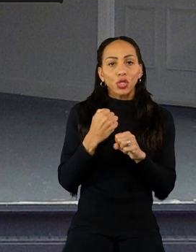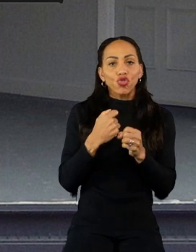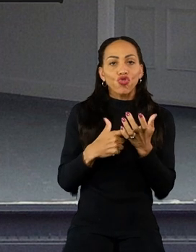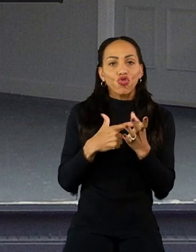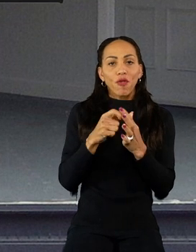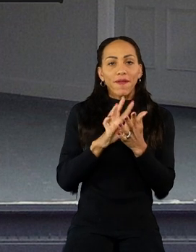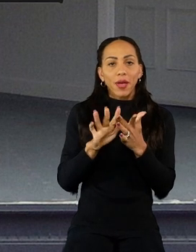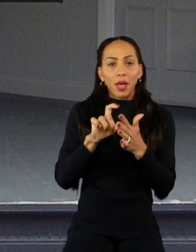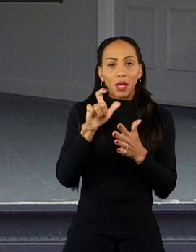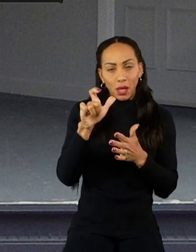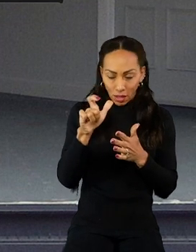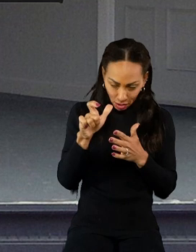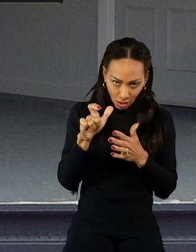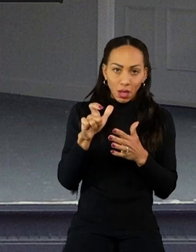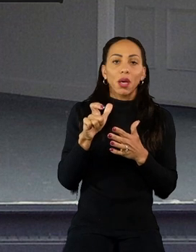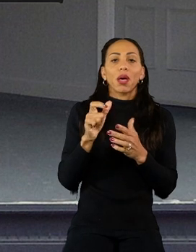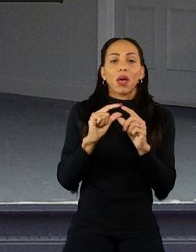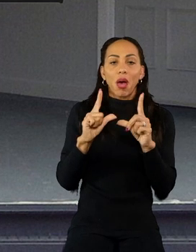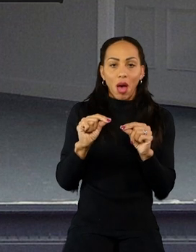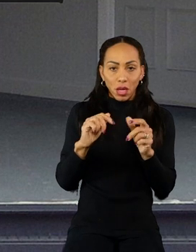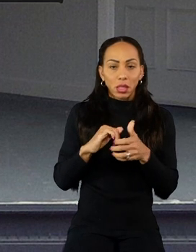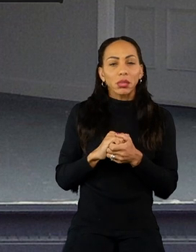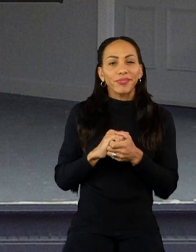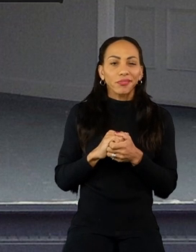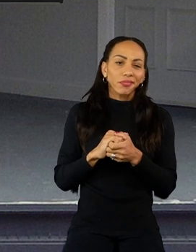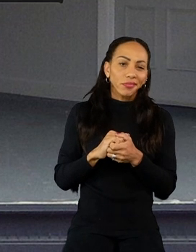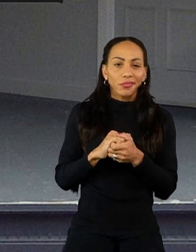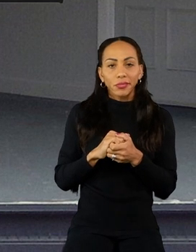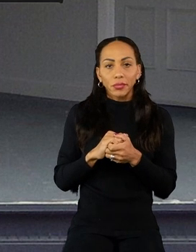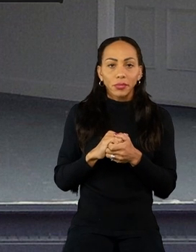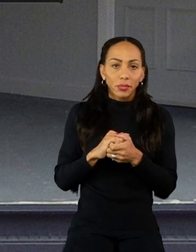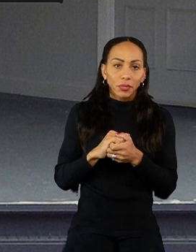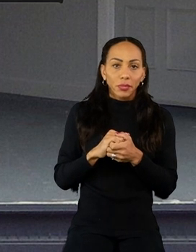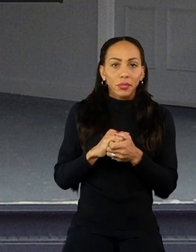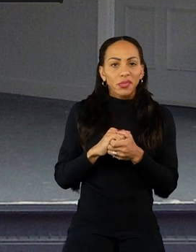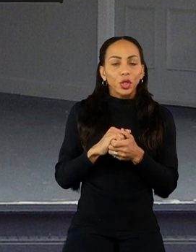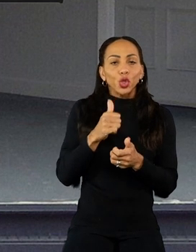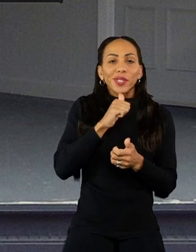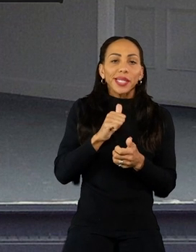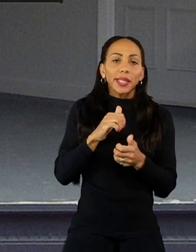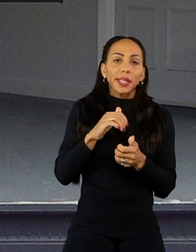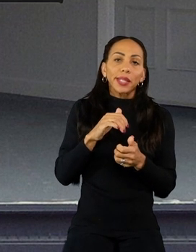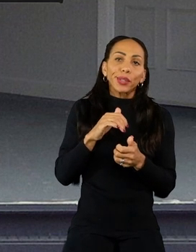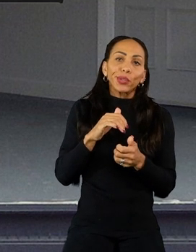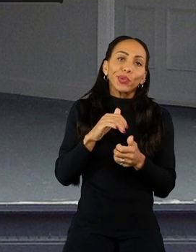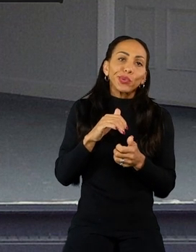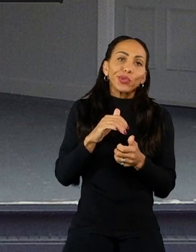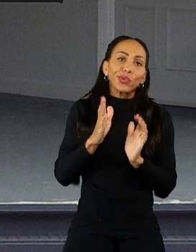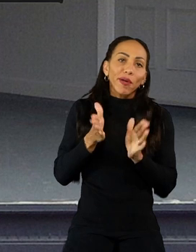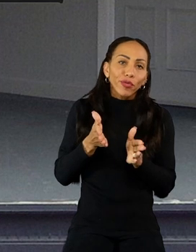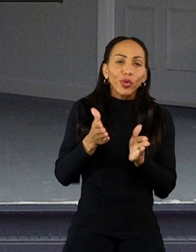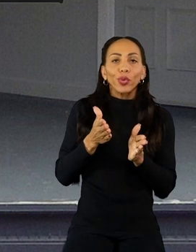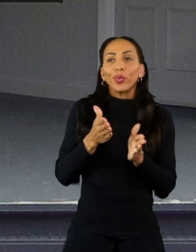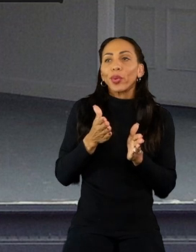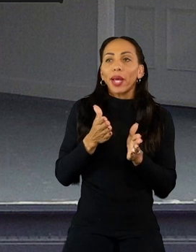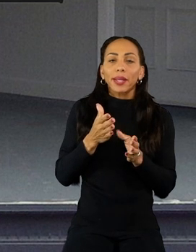state of the art sort of fast graphics cards. So they're kind of game. They are in the world of game. It moves into that world of the